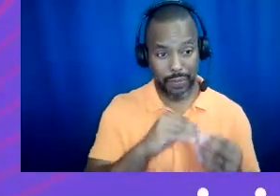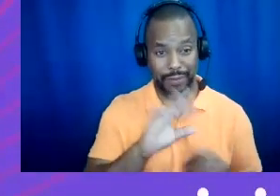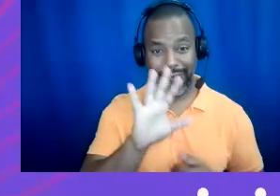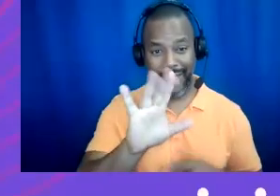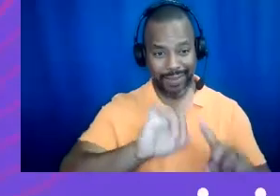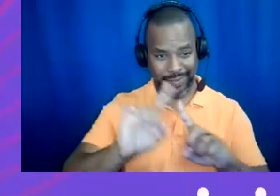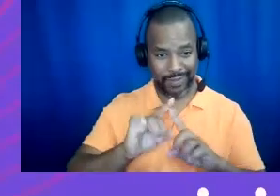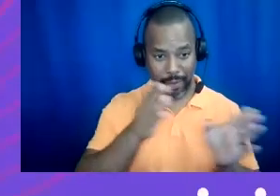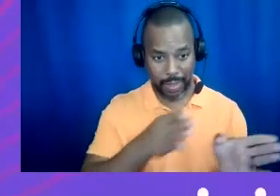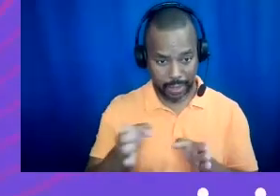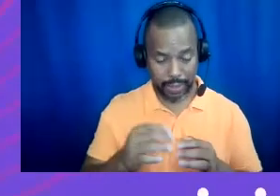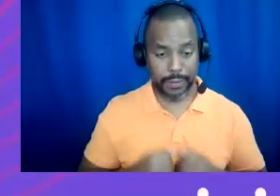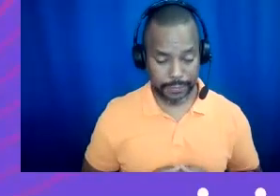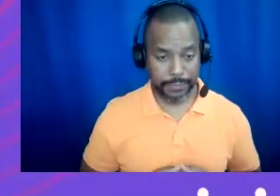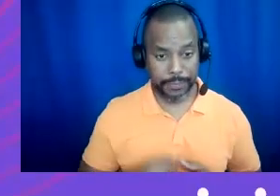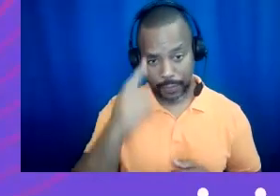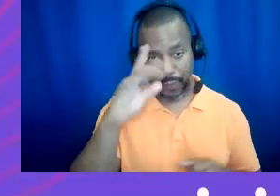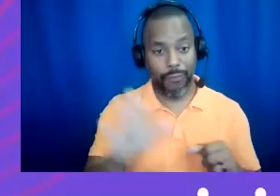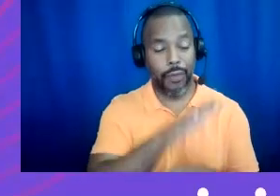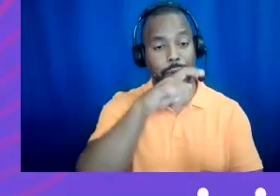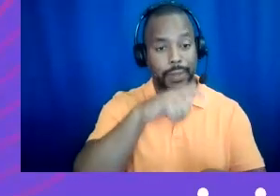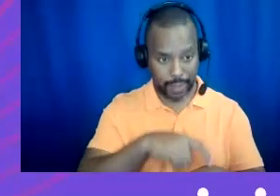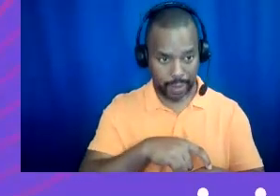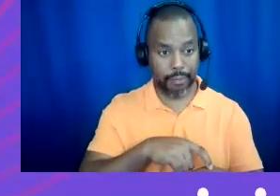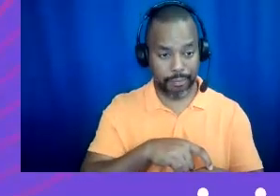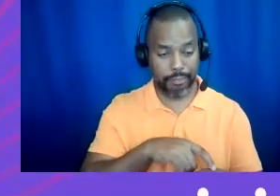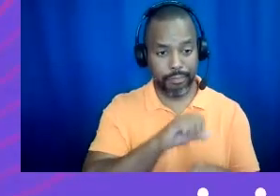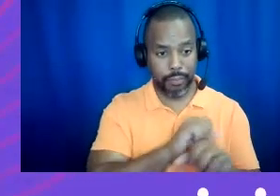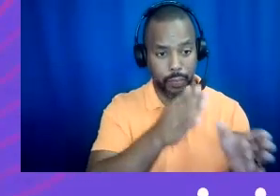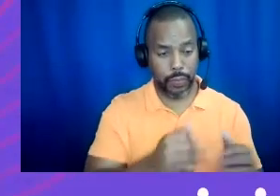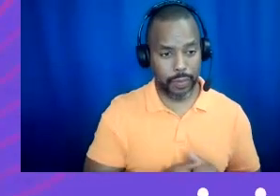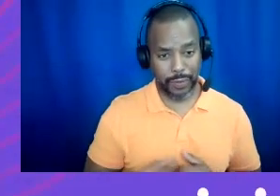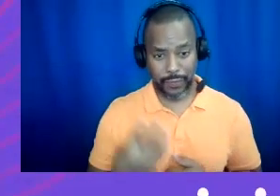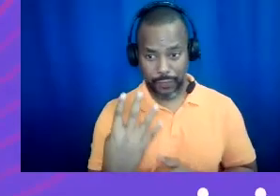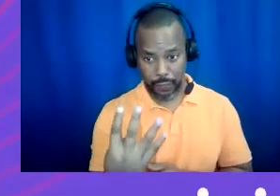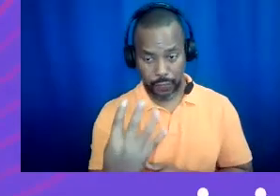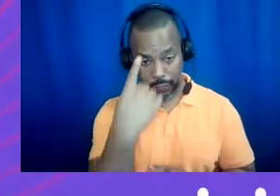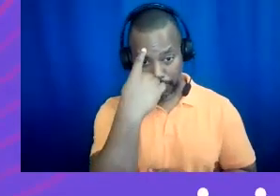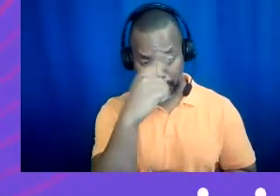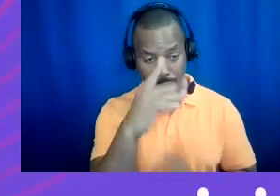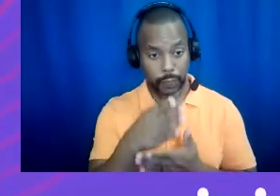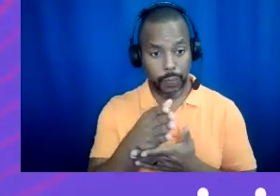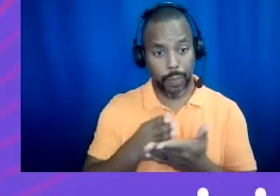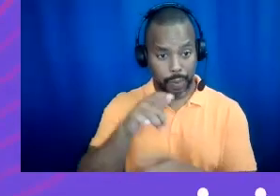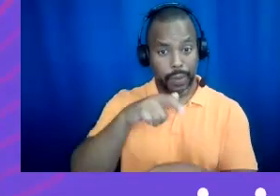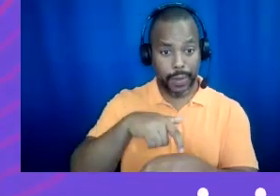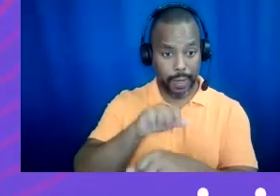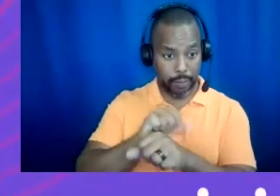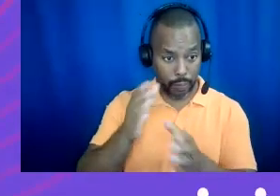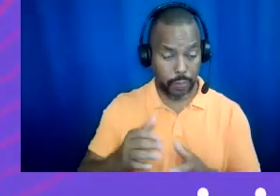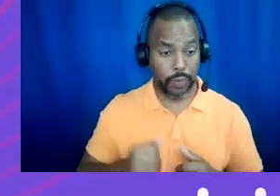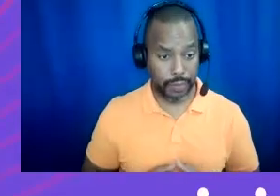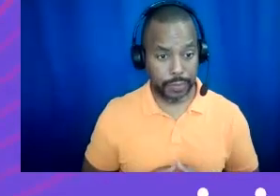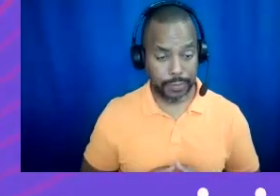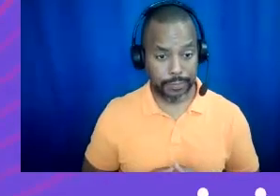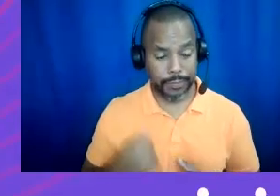plans for our full-time eligible employees, and we have 4 medical plans for our part-time employees that are eligible